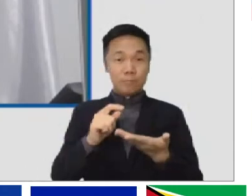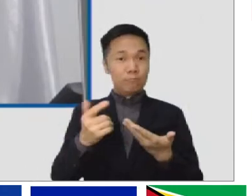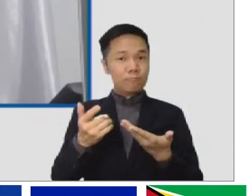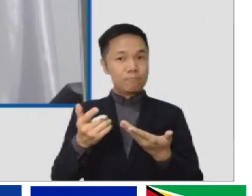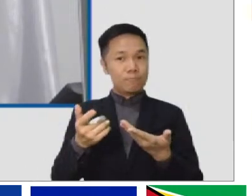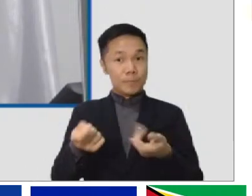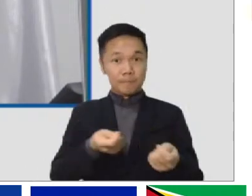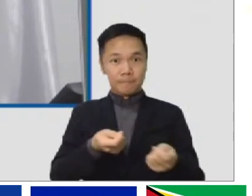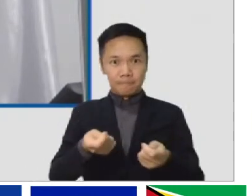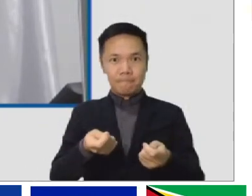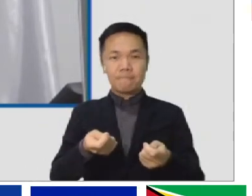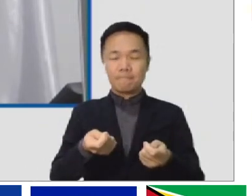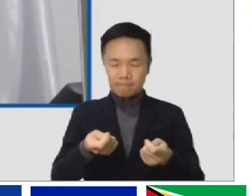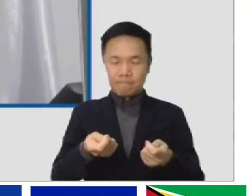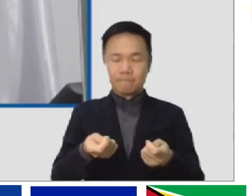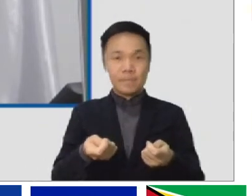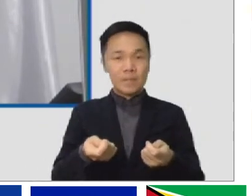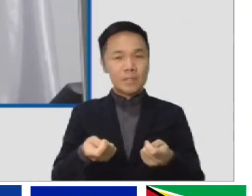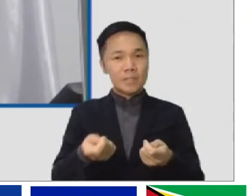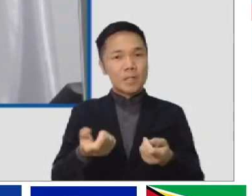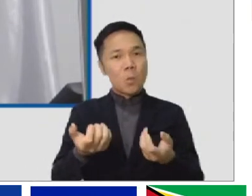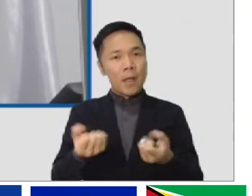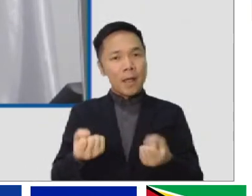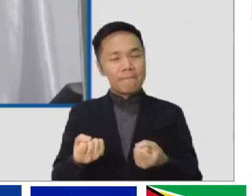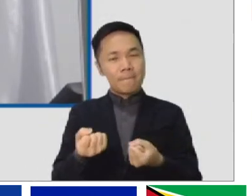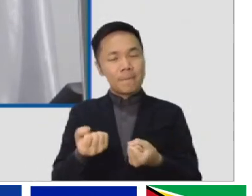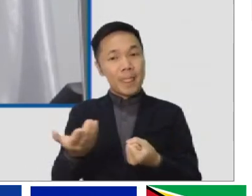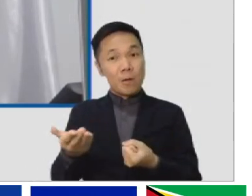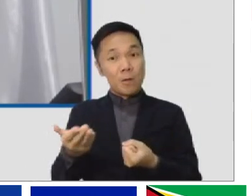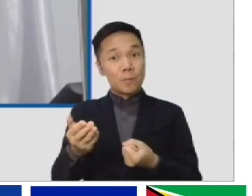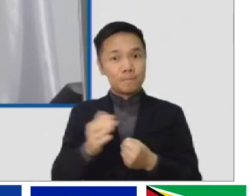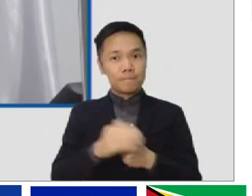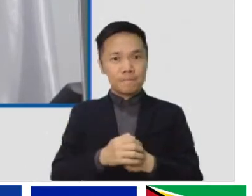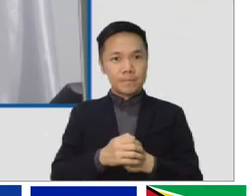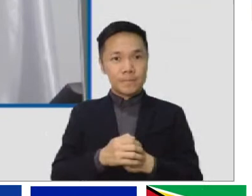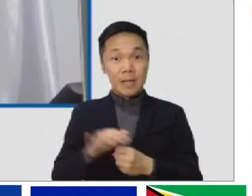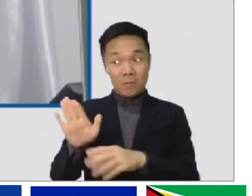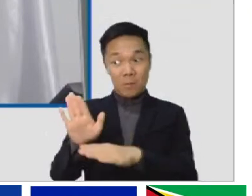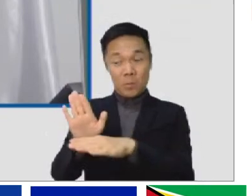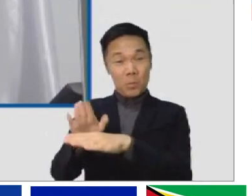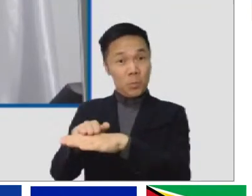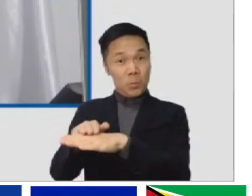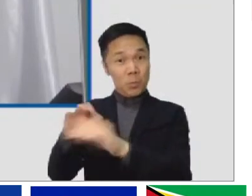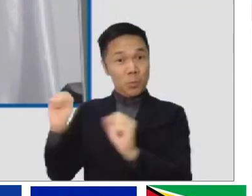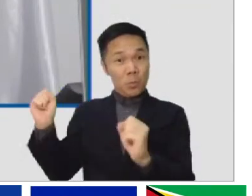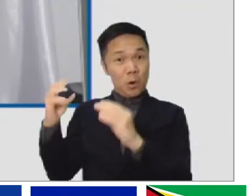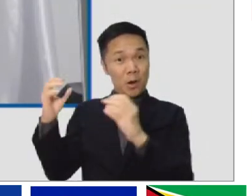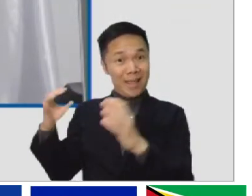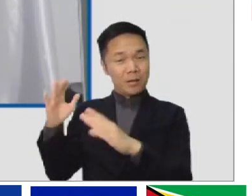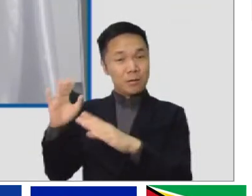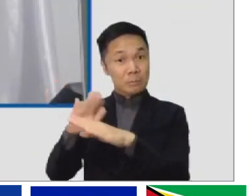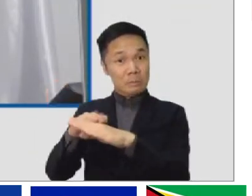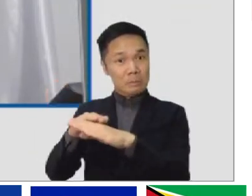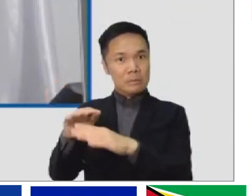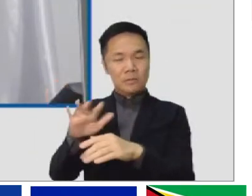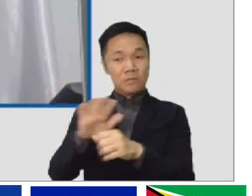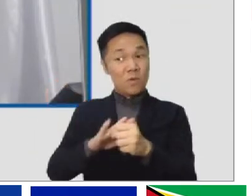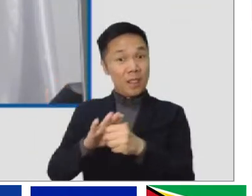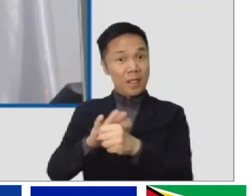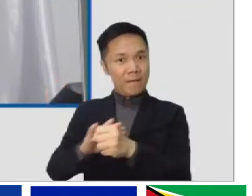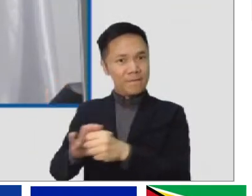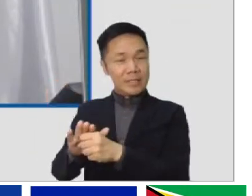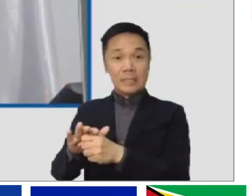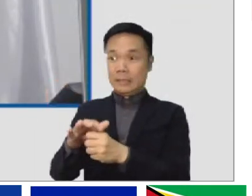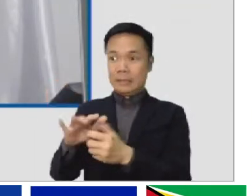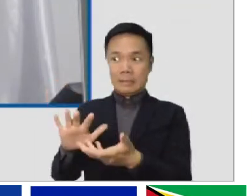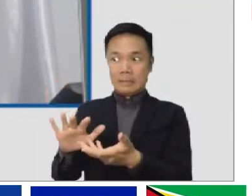promoting the view of alert warning in our region that will allow us to coordinate